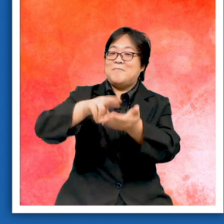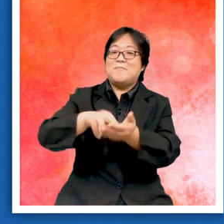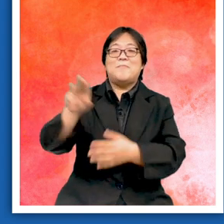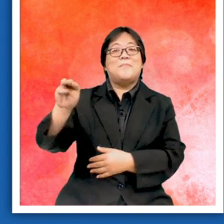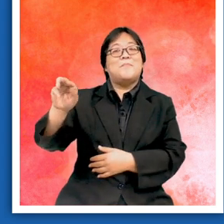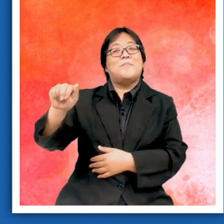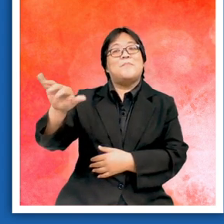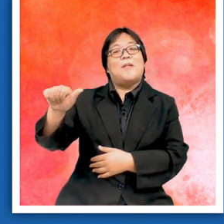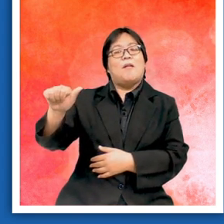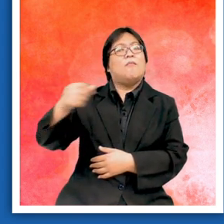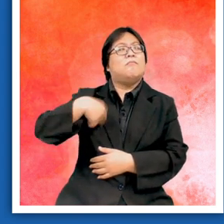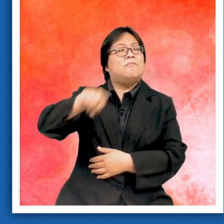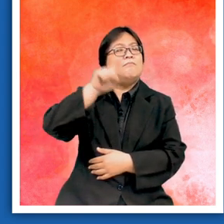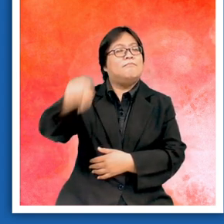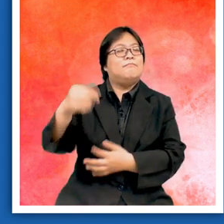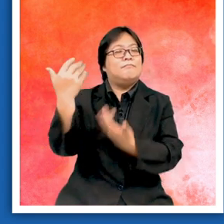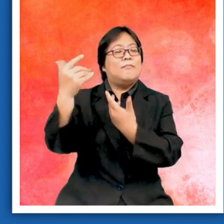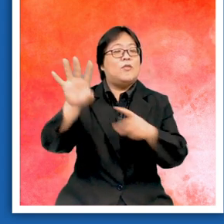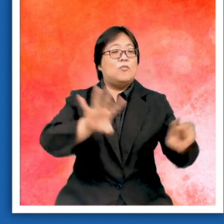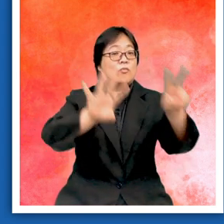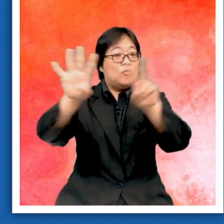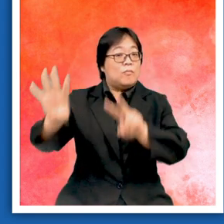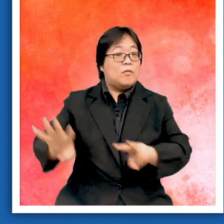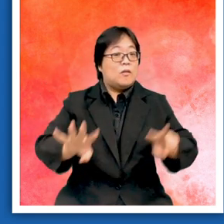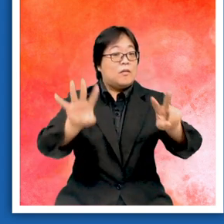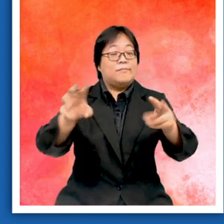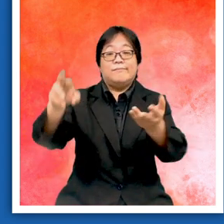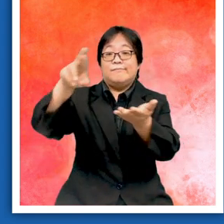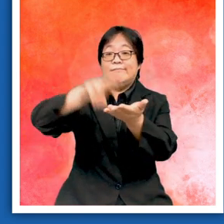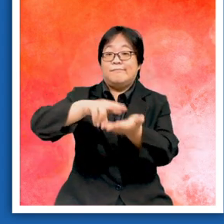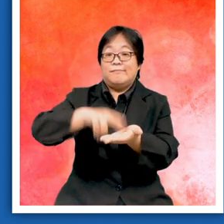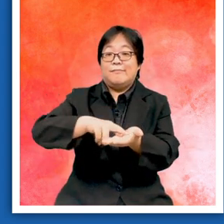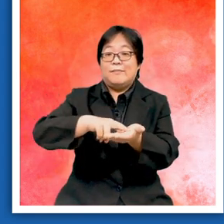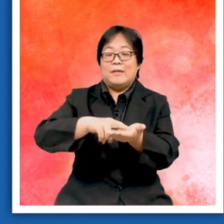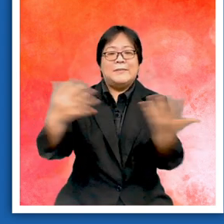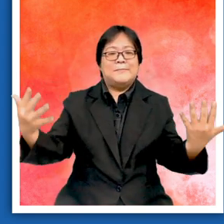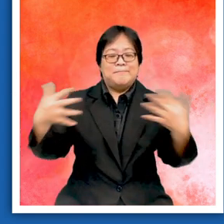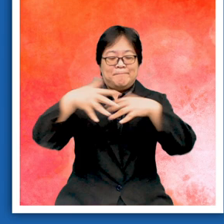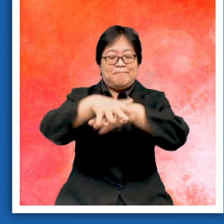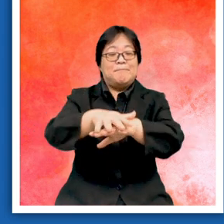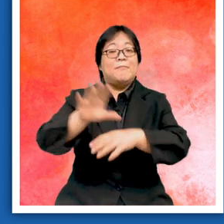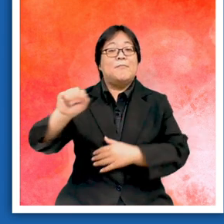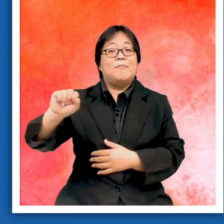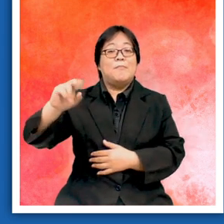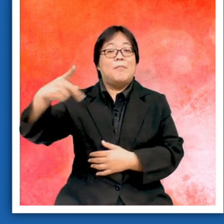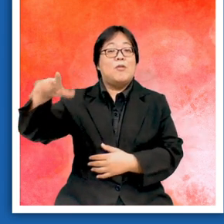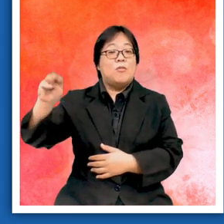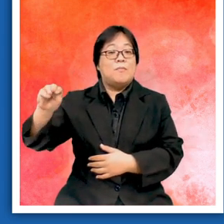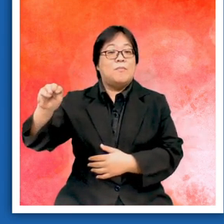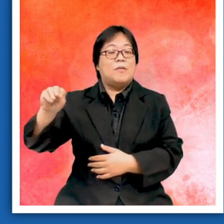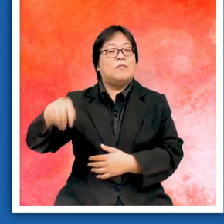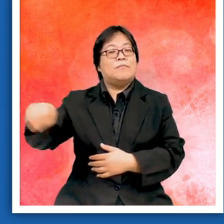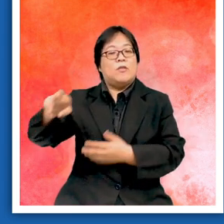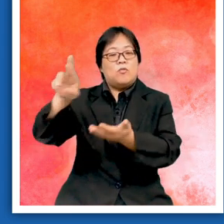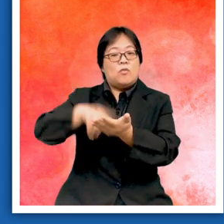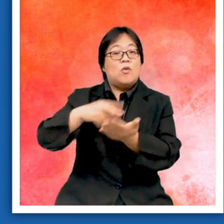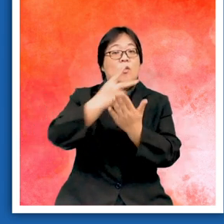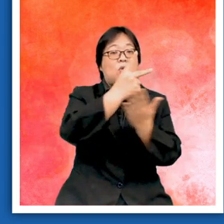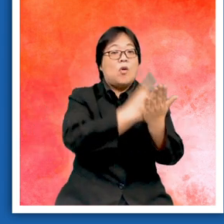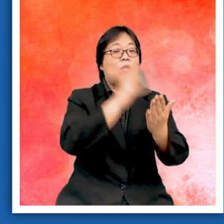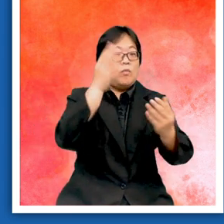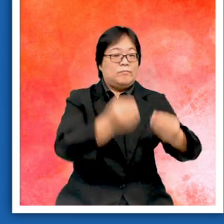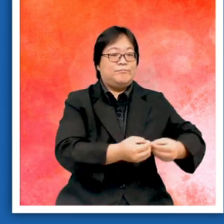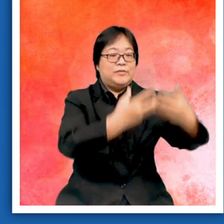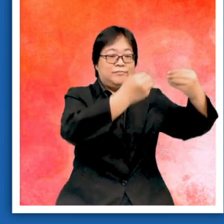After registration in Maya, you should wait 24 hours for the registration to be synchronized with Spectrum so that the